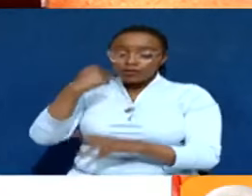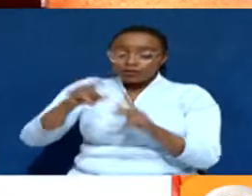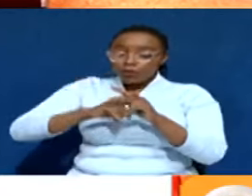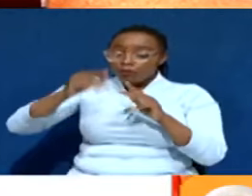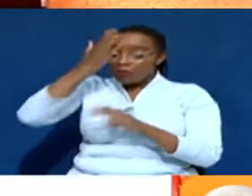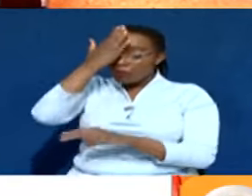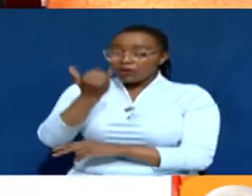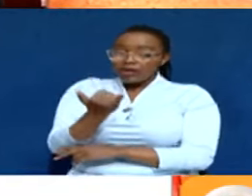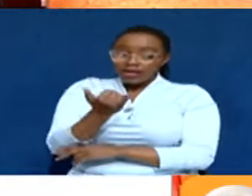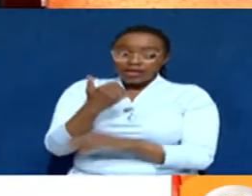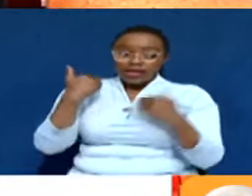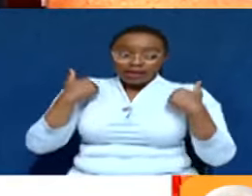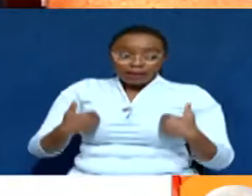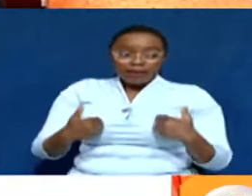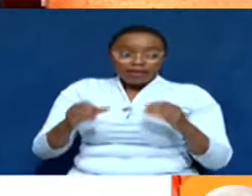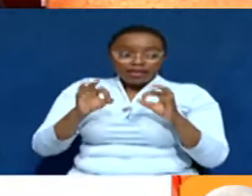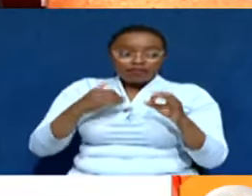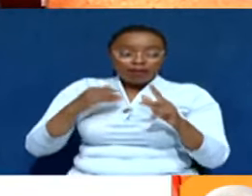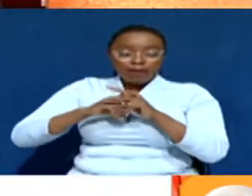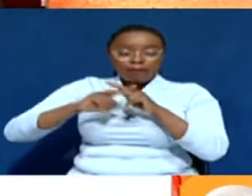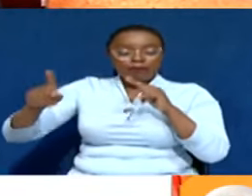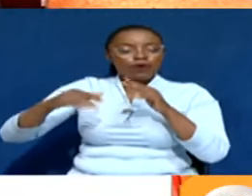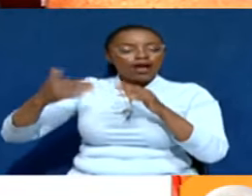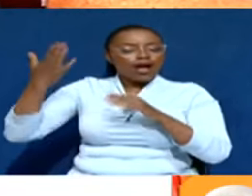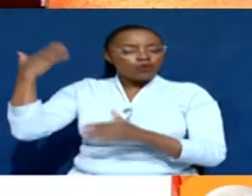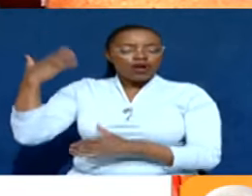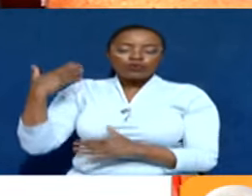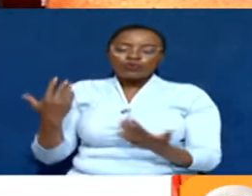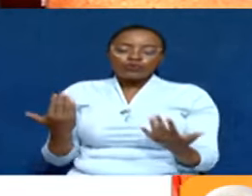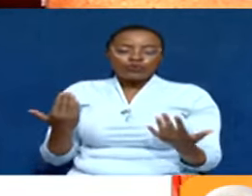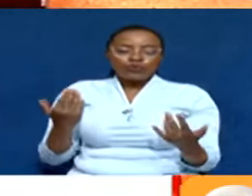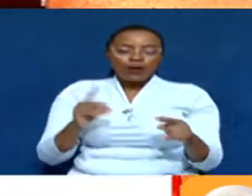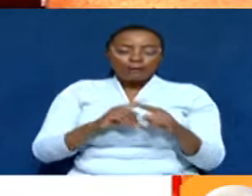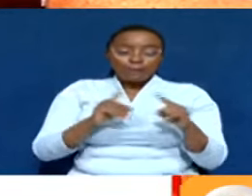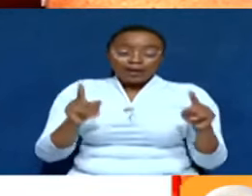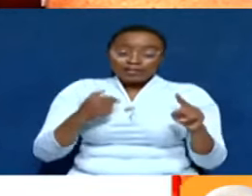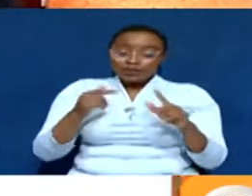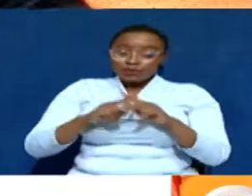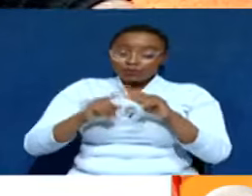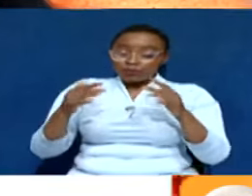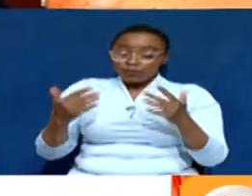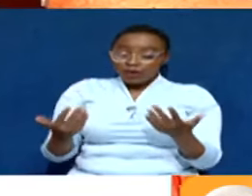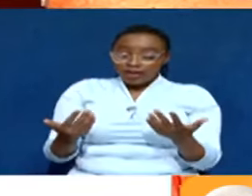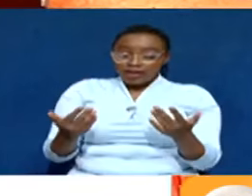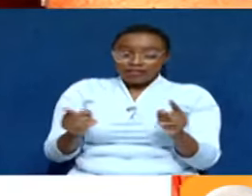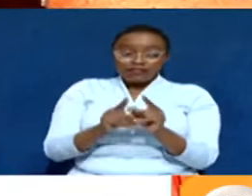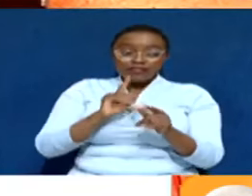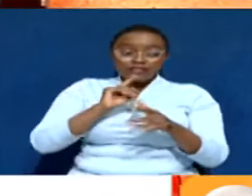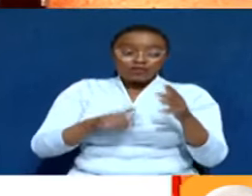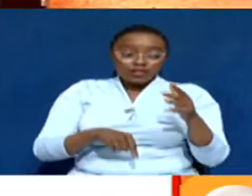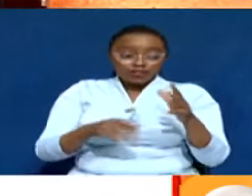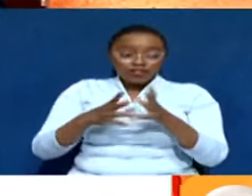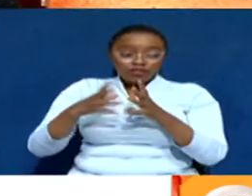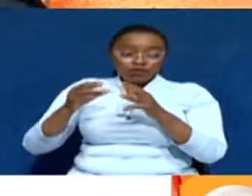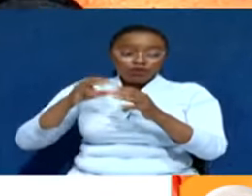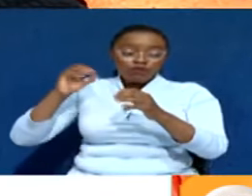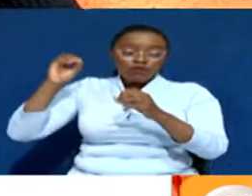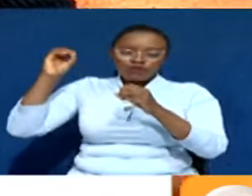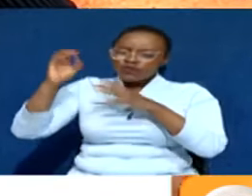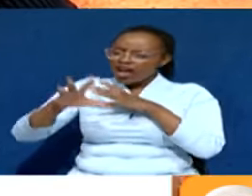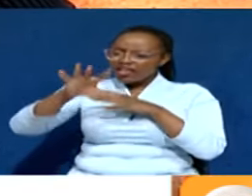kwa sababu, mimi hata ningekuwa kukimbia, ningekimbia. Lakini unakimbia, unaenda wapi? Huyu amesema nini? Unapelekwa ngo